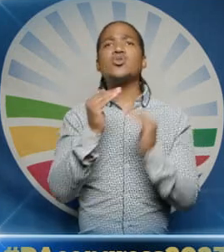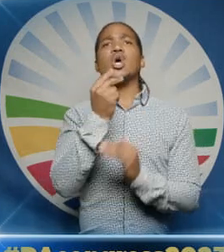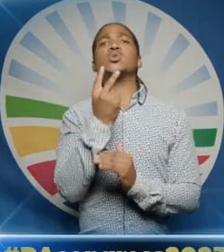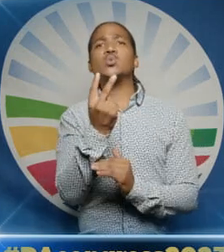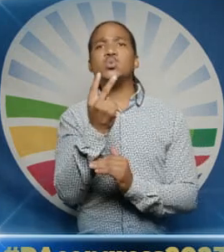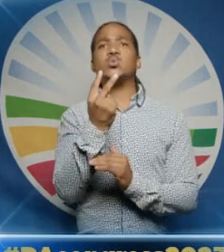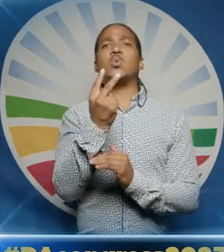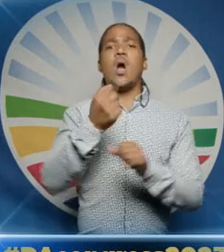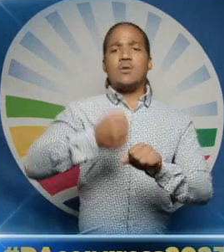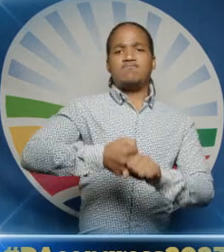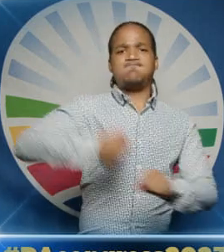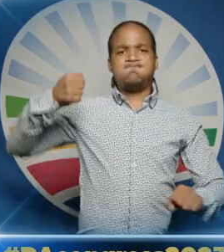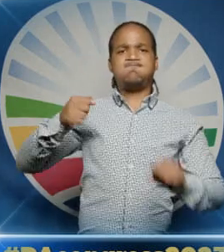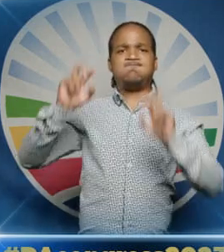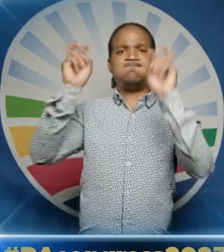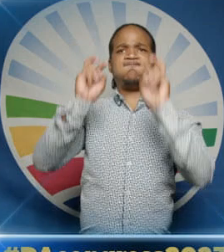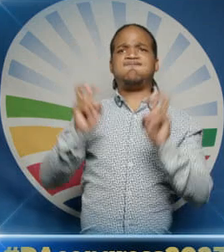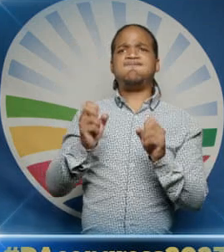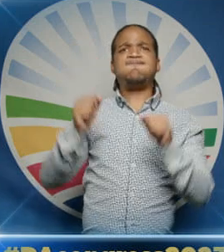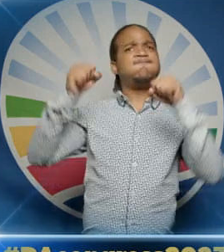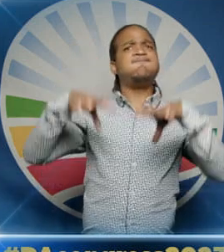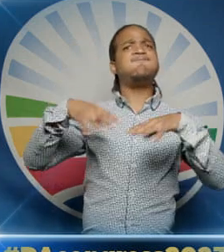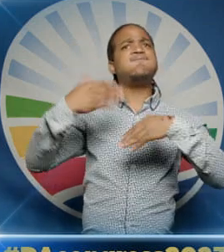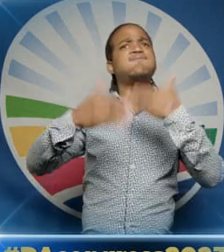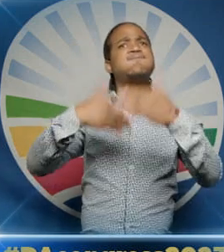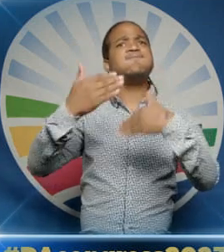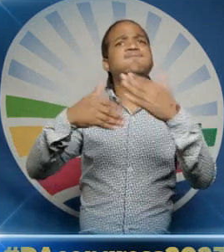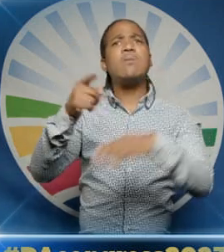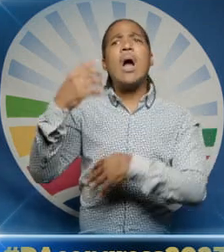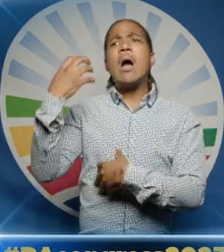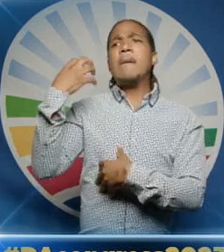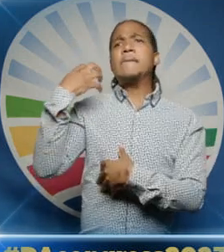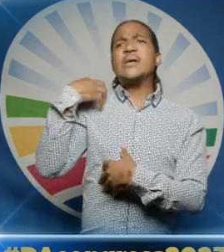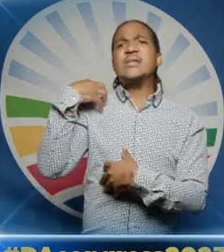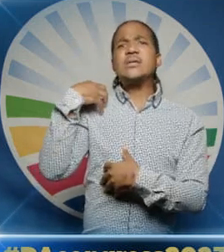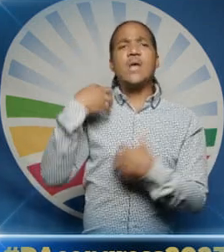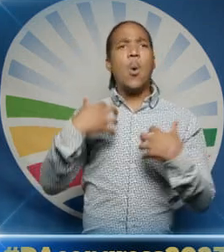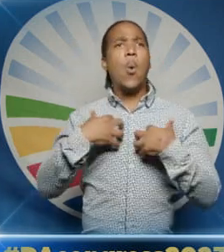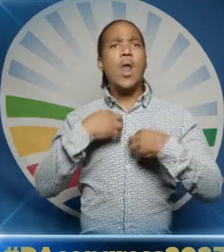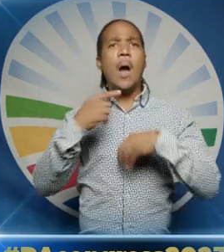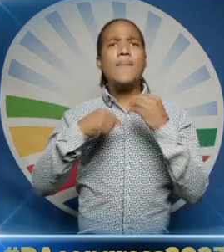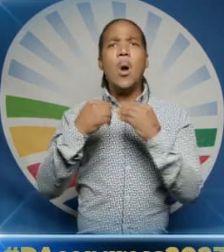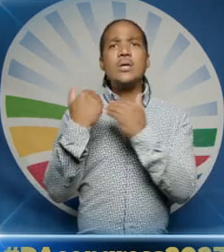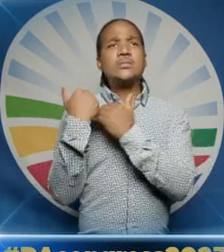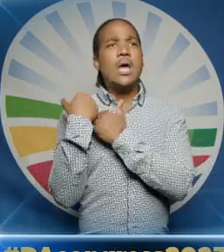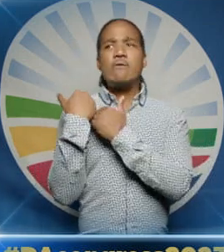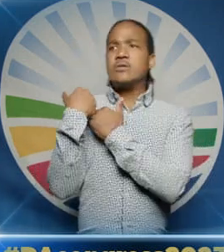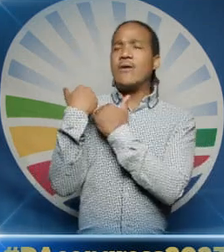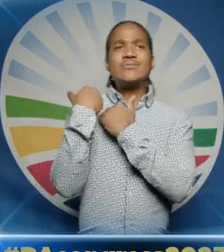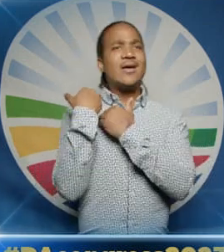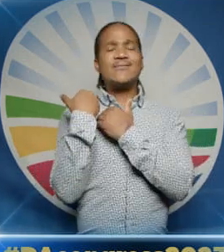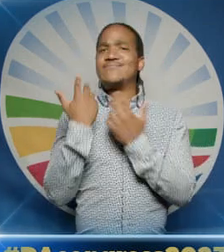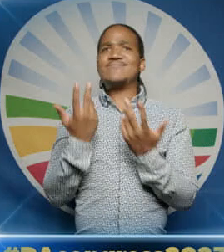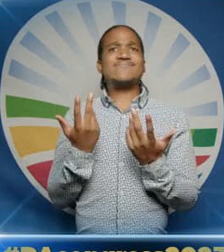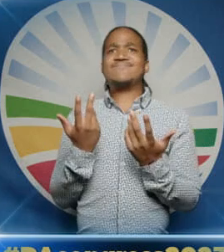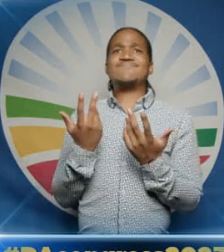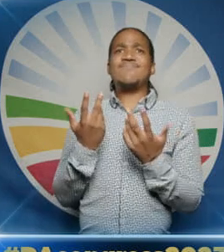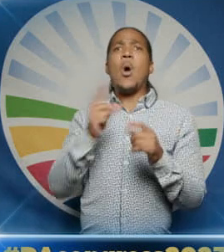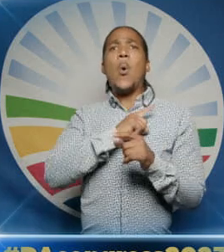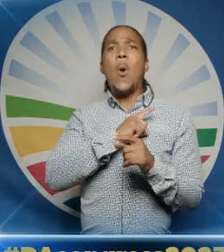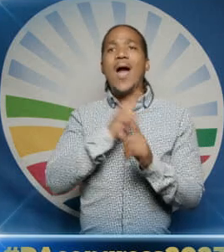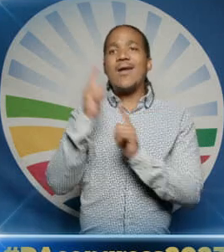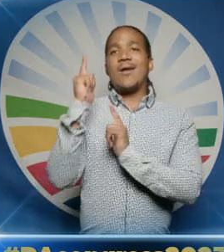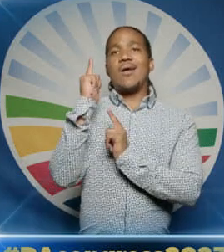from load shedding. Ministers don't have to worry about their safety every night like you and I because they are